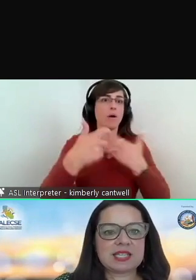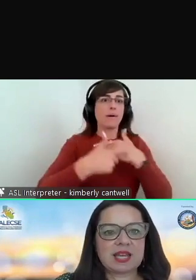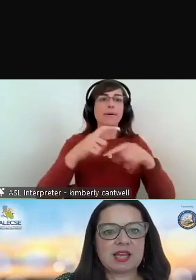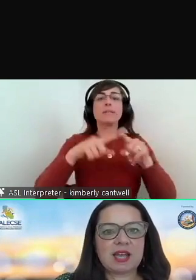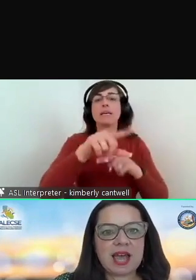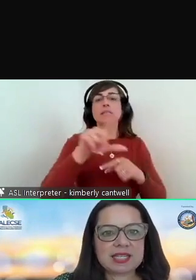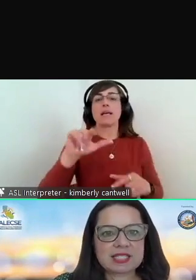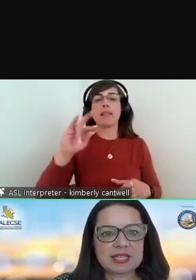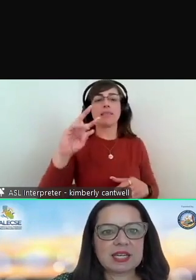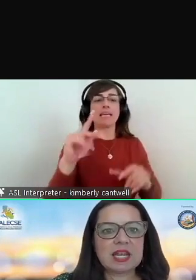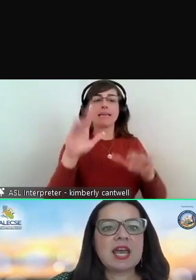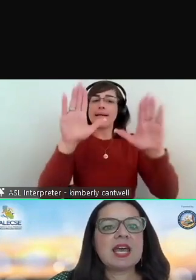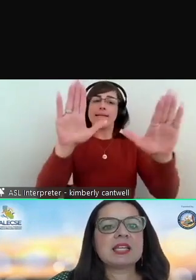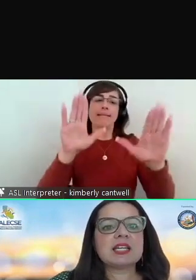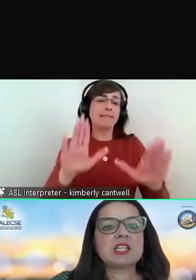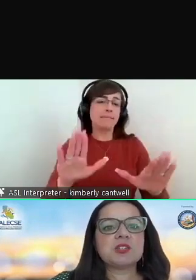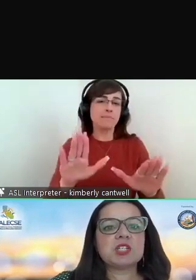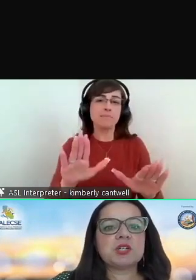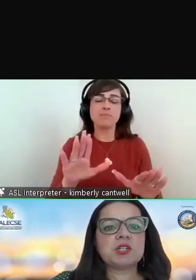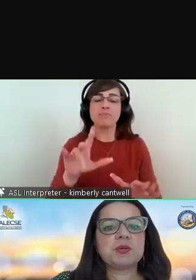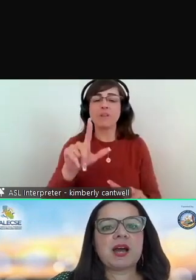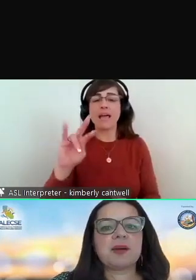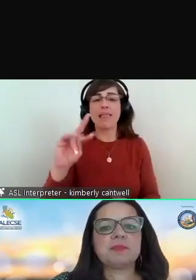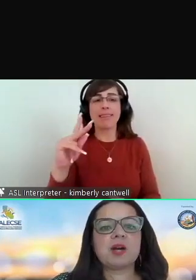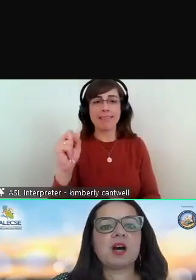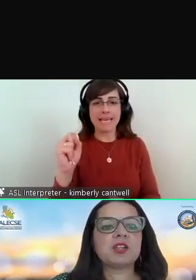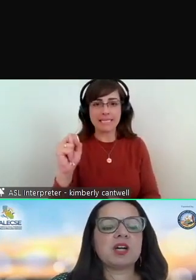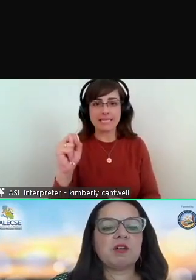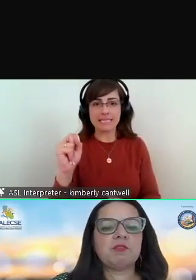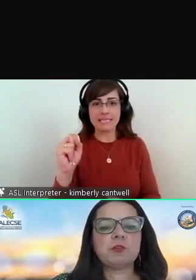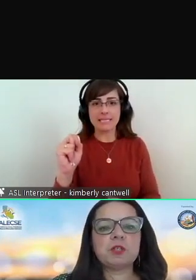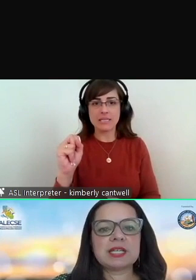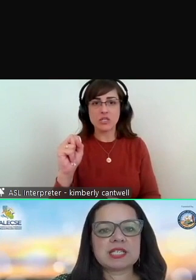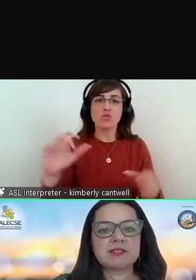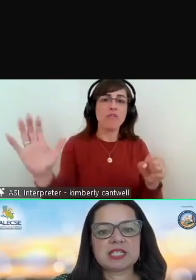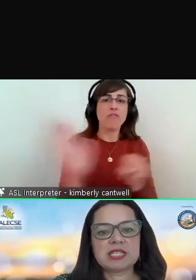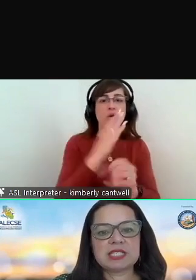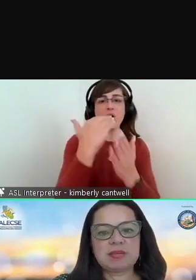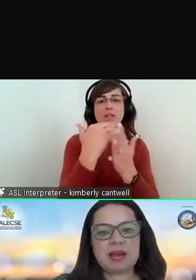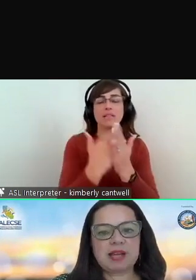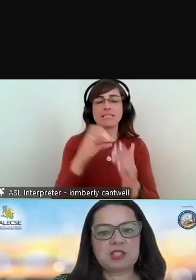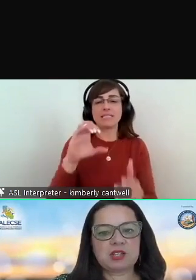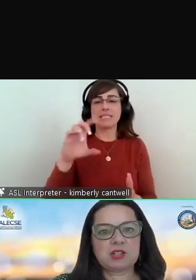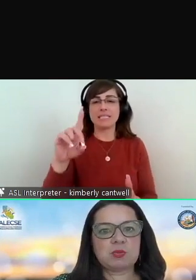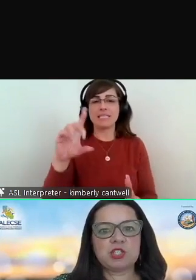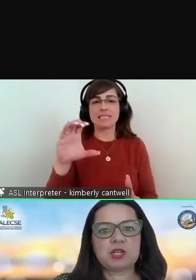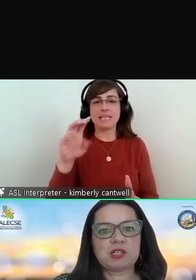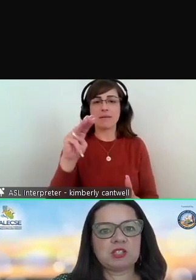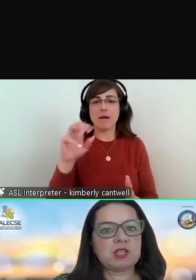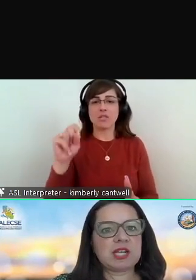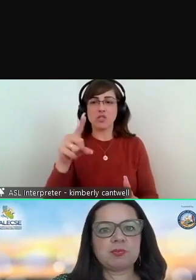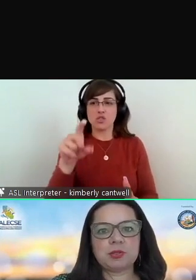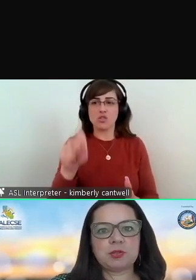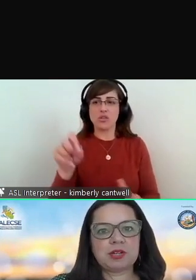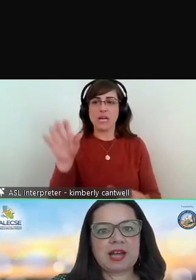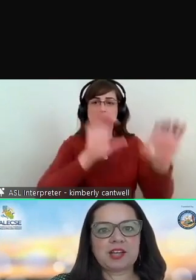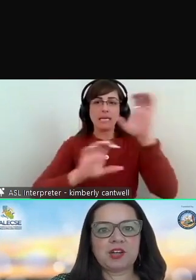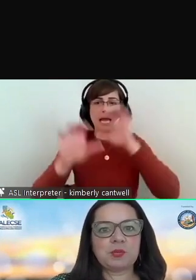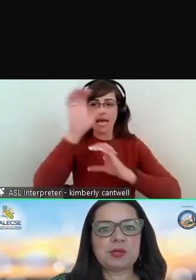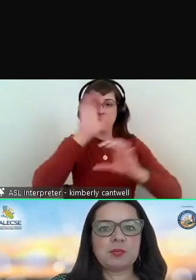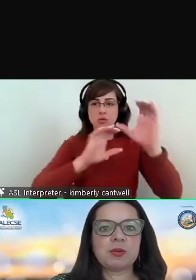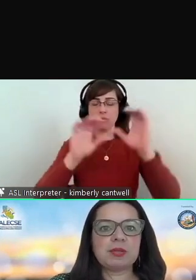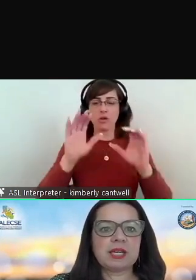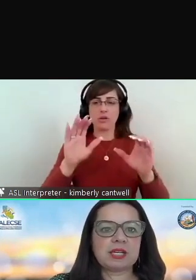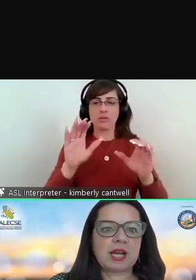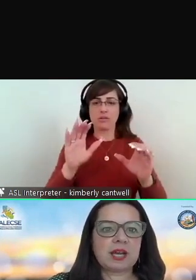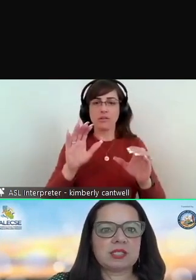link is excellent. It links you to the full list of CDC milestones, which you can explore at your